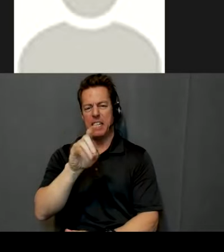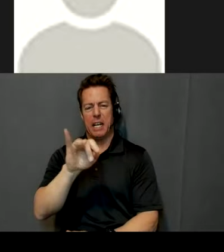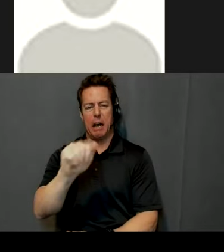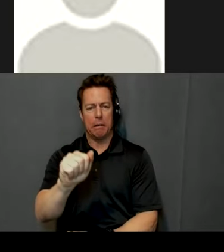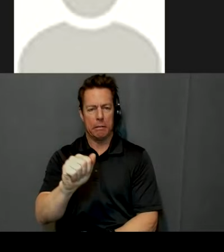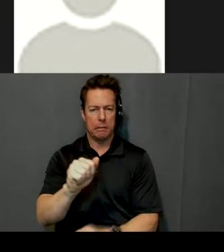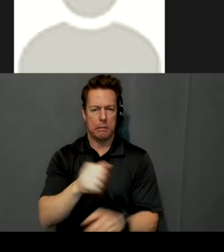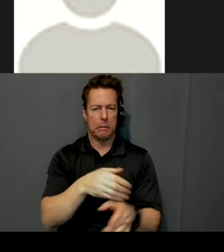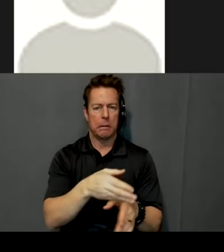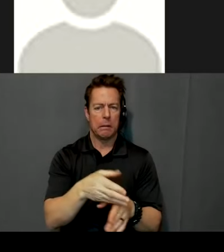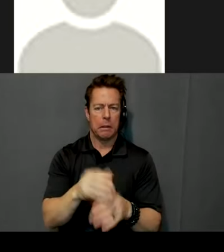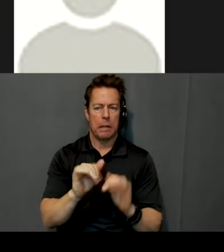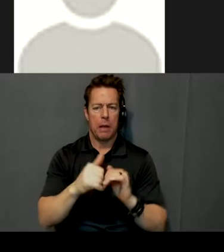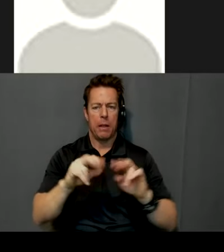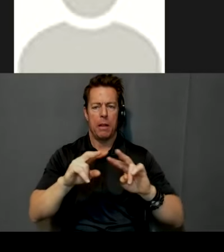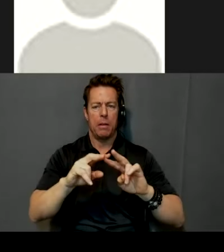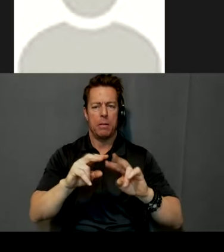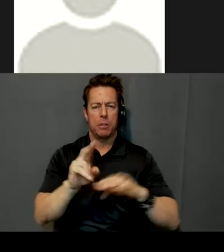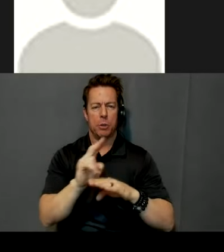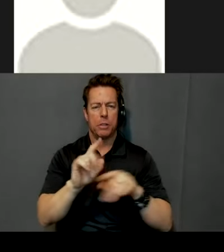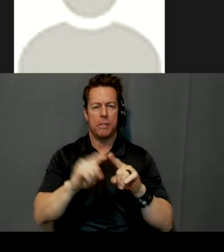they explore different media.